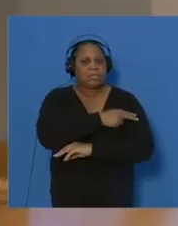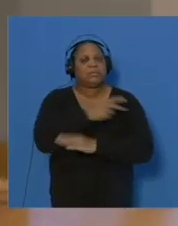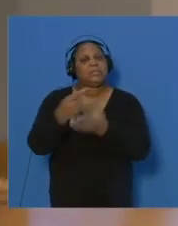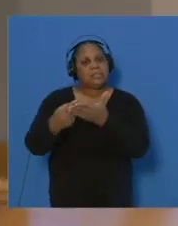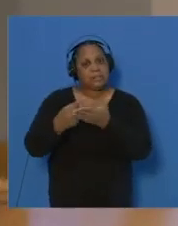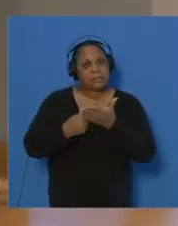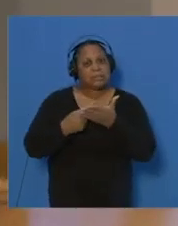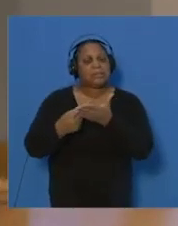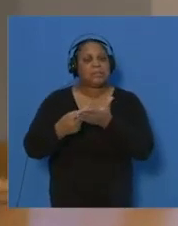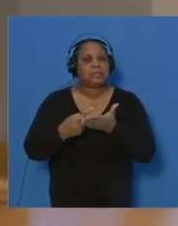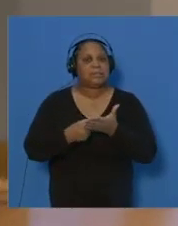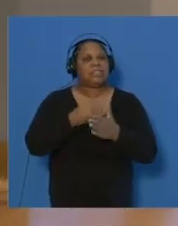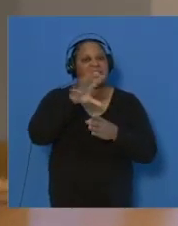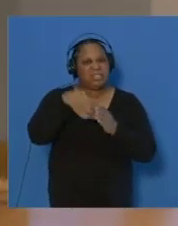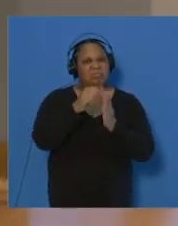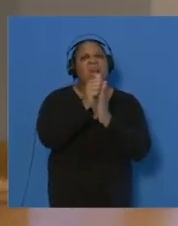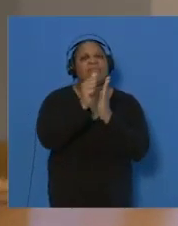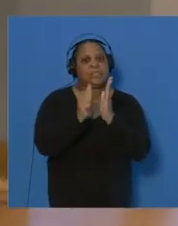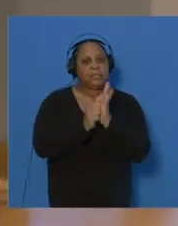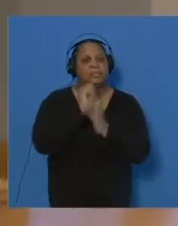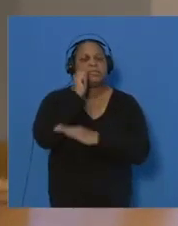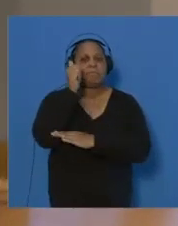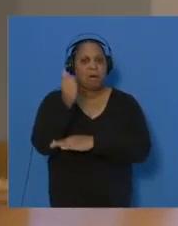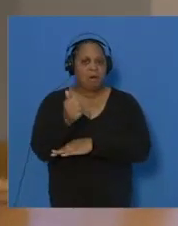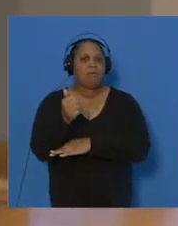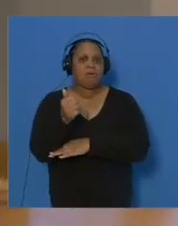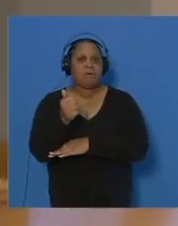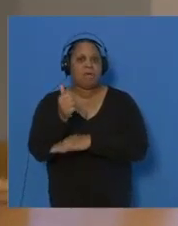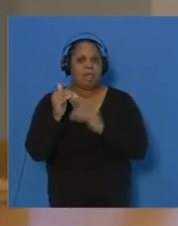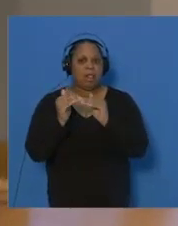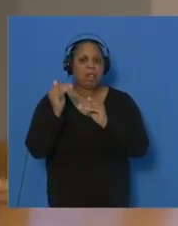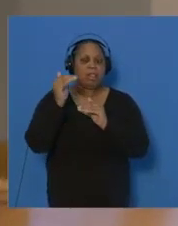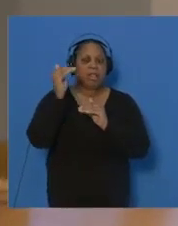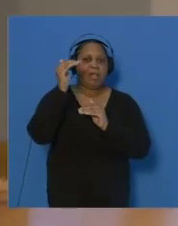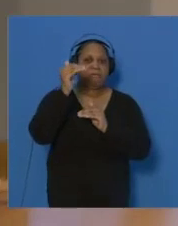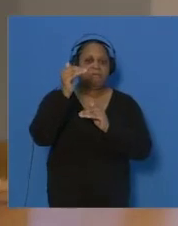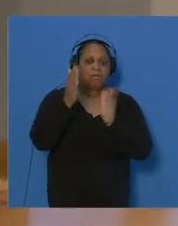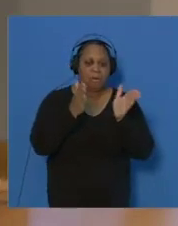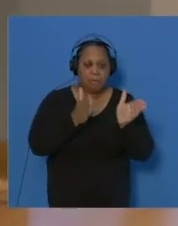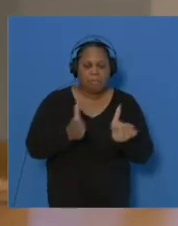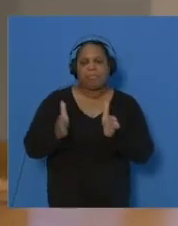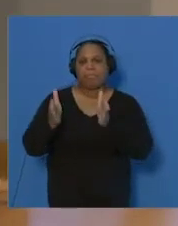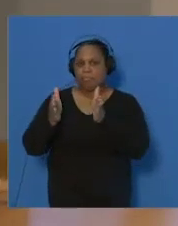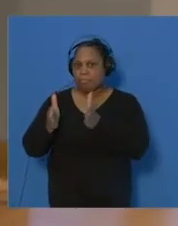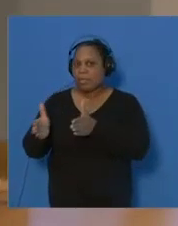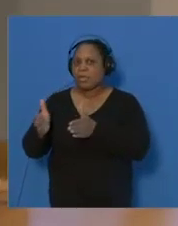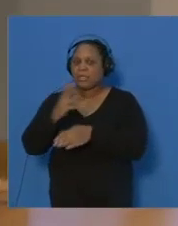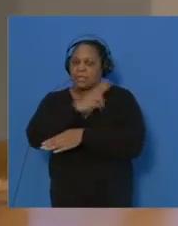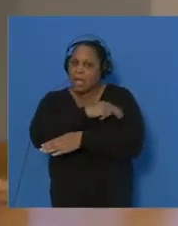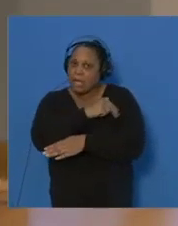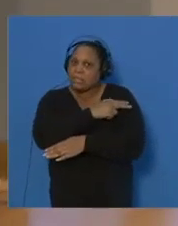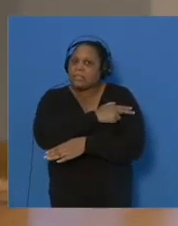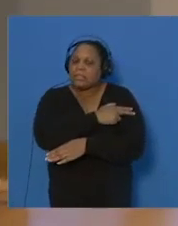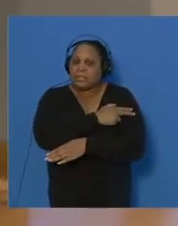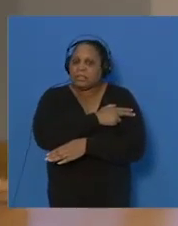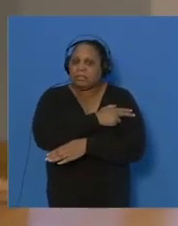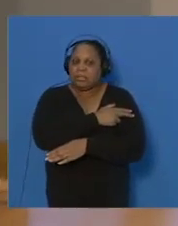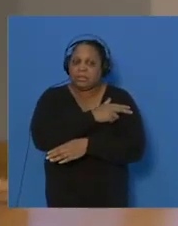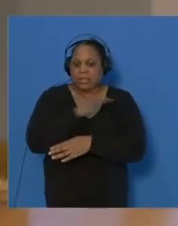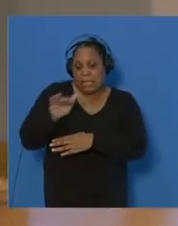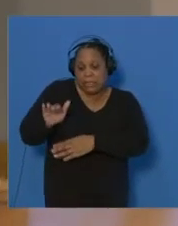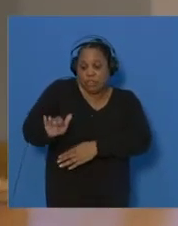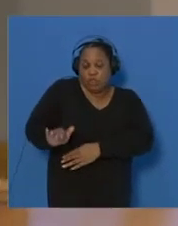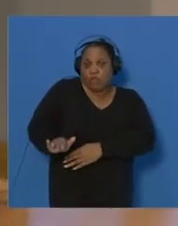of that will be part of our agenda tomorrow, insofar as the level of preparedness that the hospital has concerning the